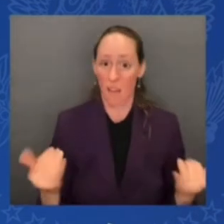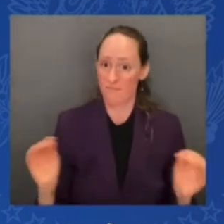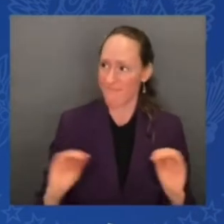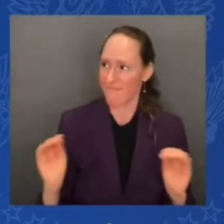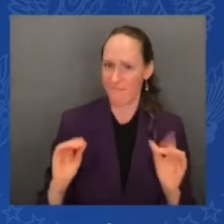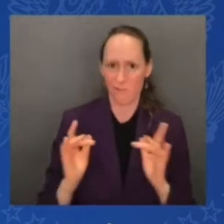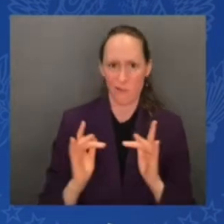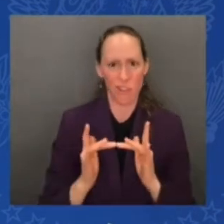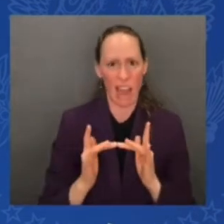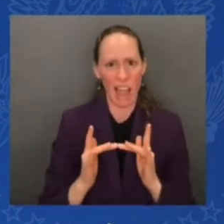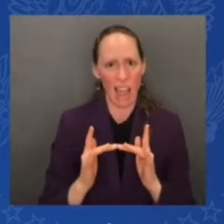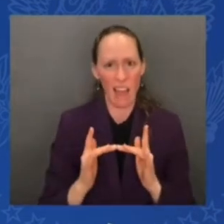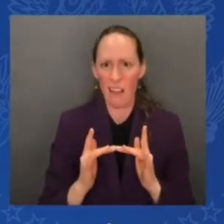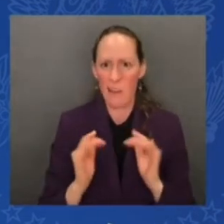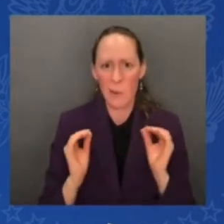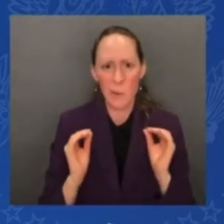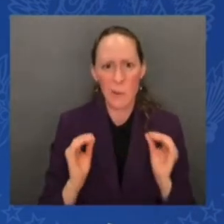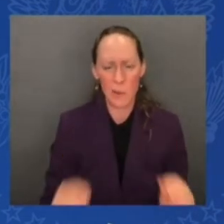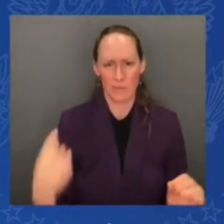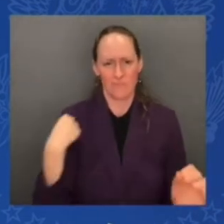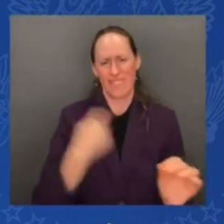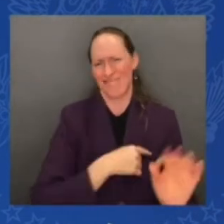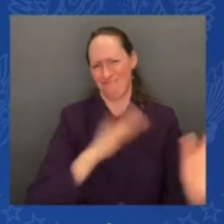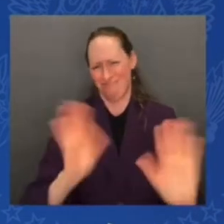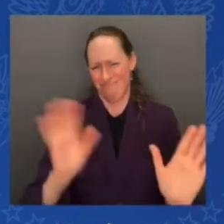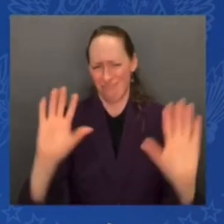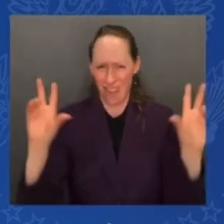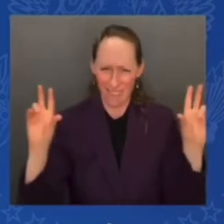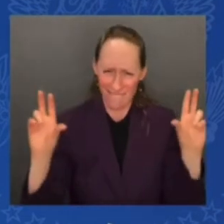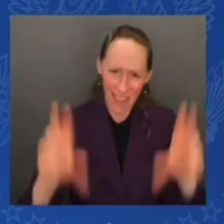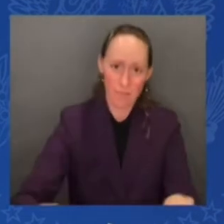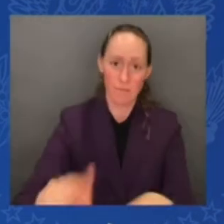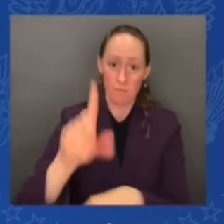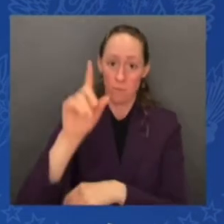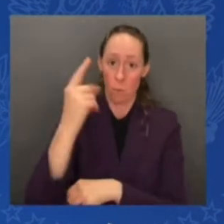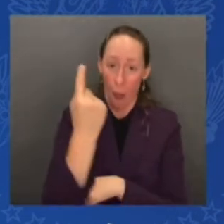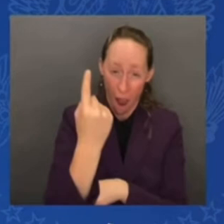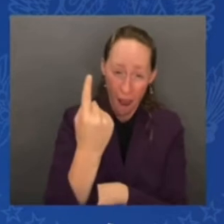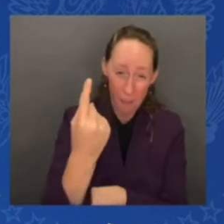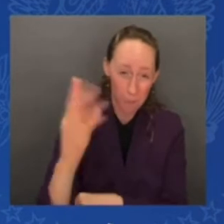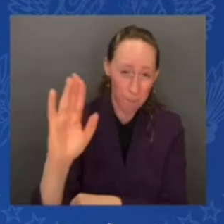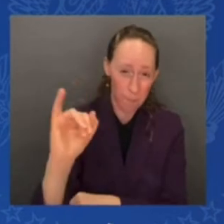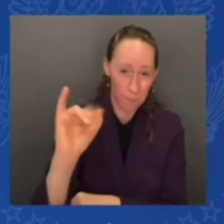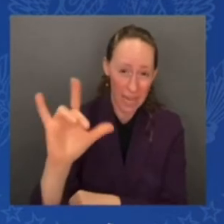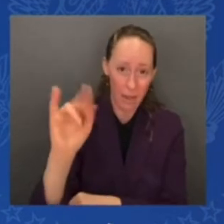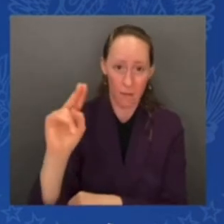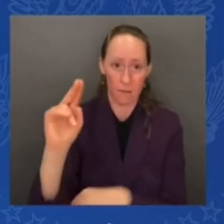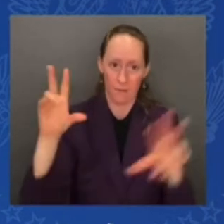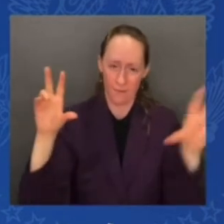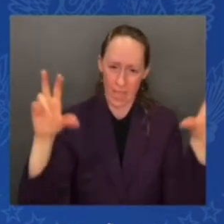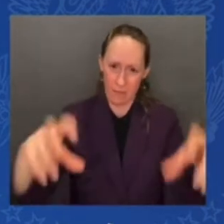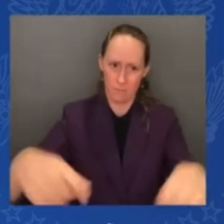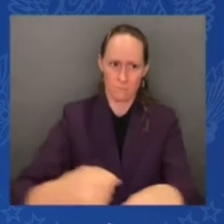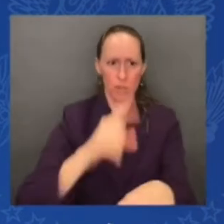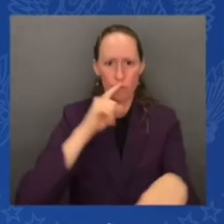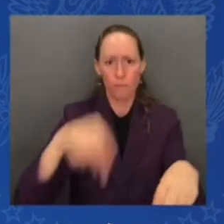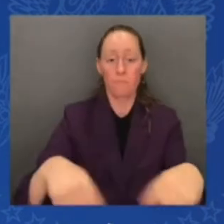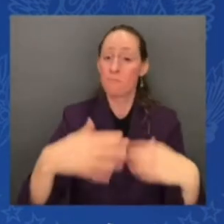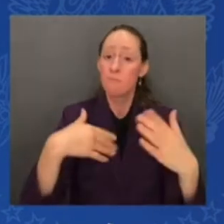state to connect every corner of this state, especially rural communities and family farms, to affordable internet.